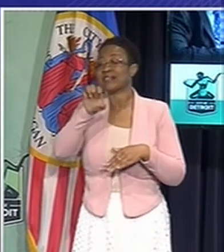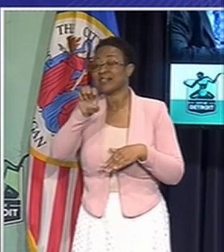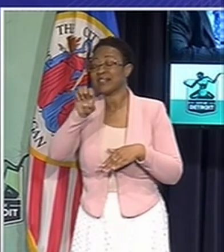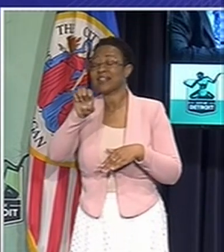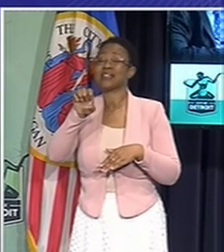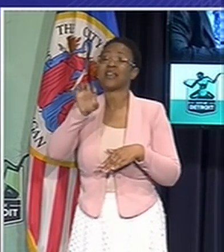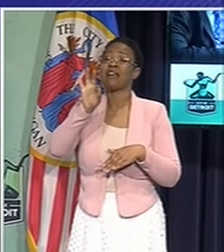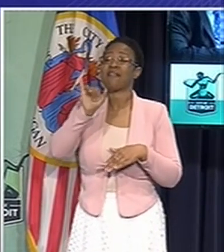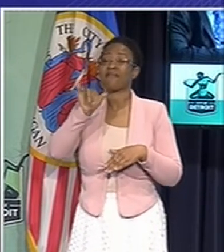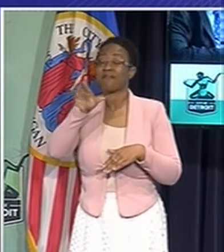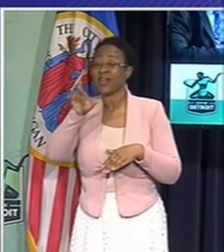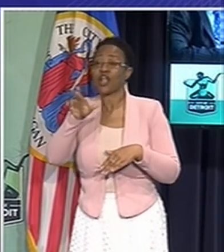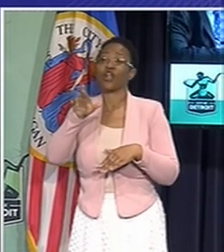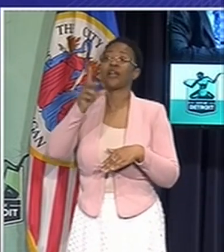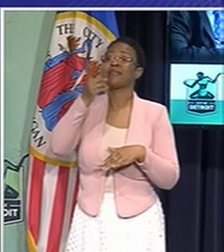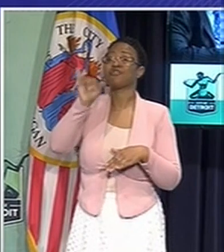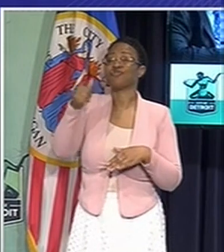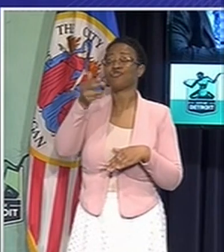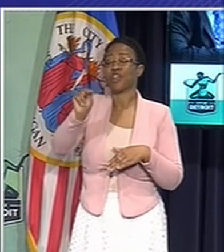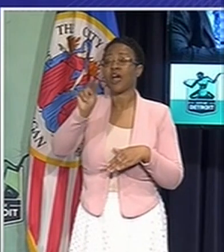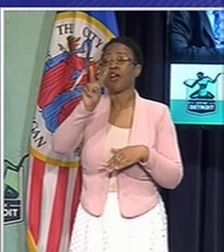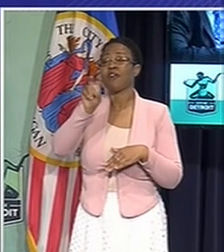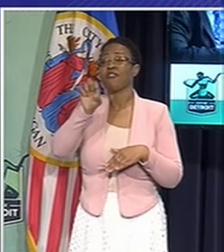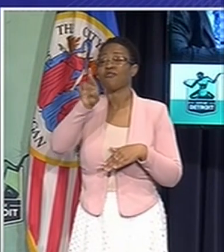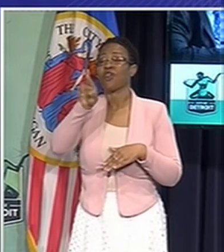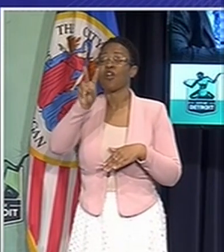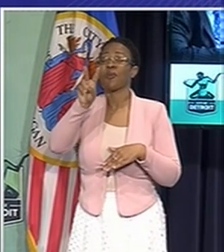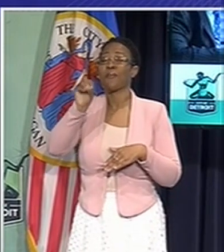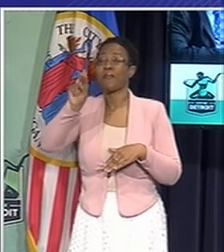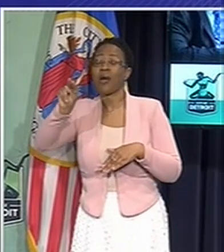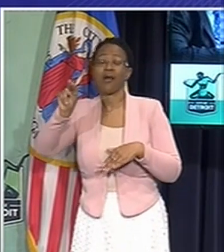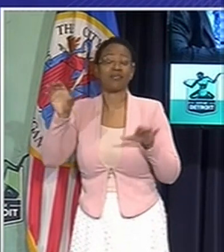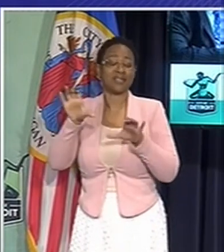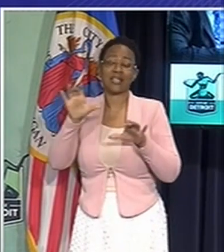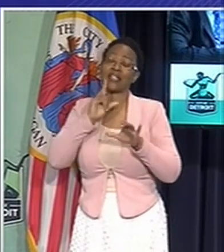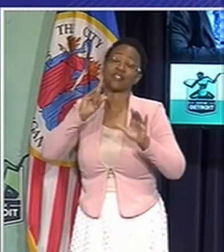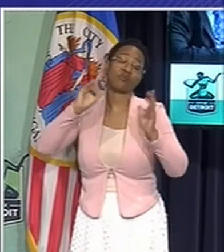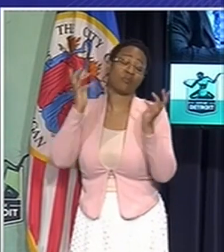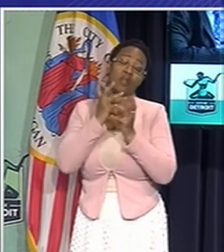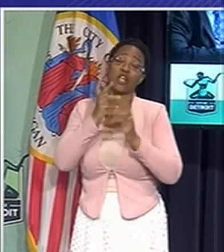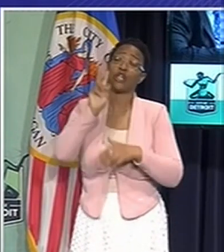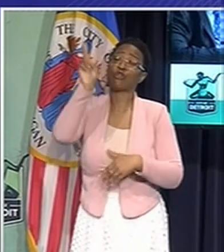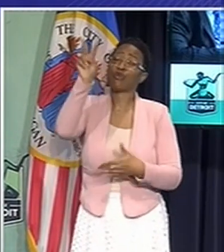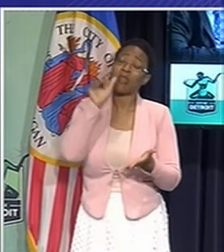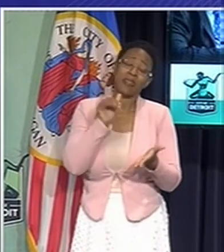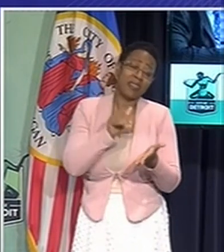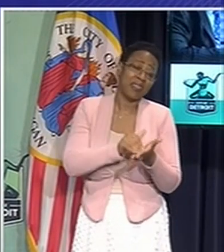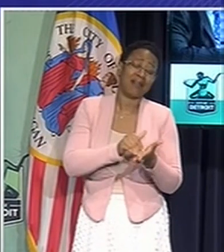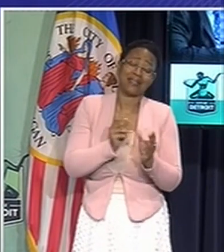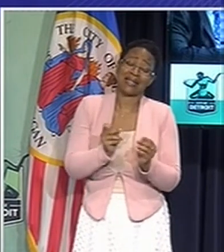Dr. Rahman and the team have done is remarkable. 2,000 instant tests